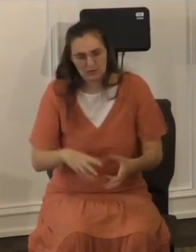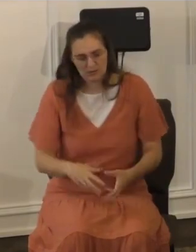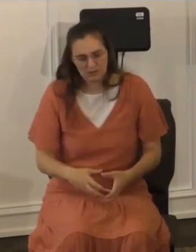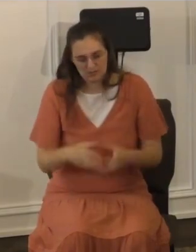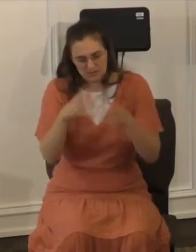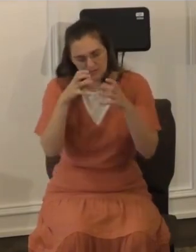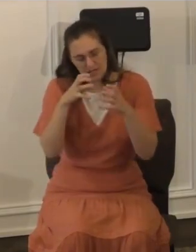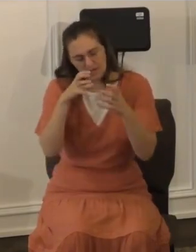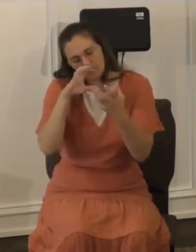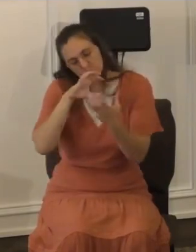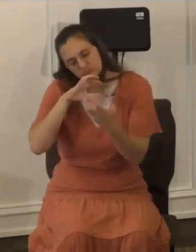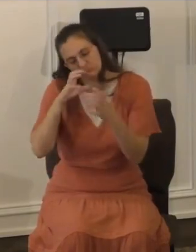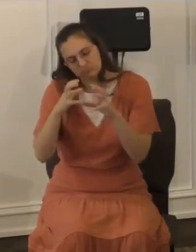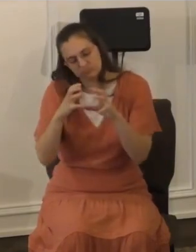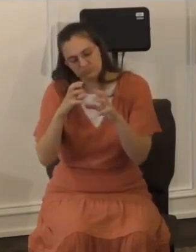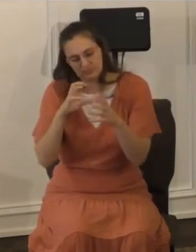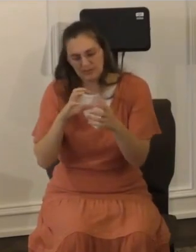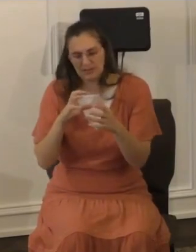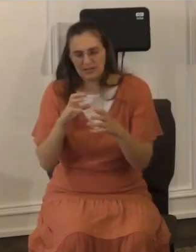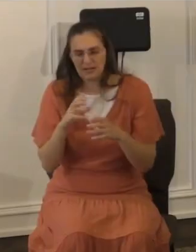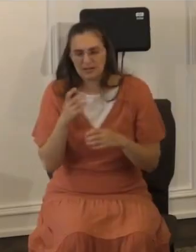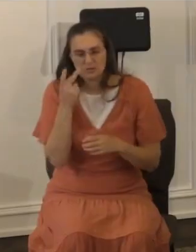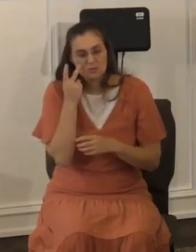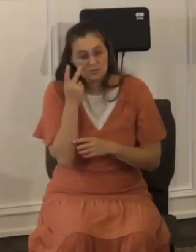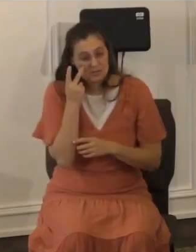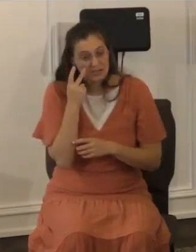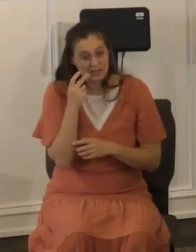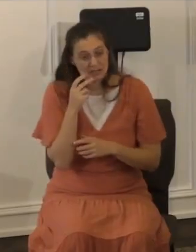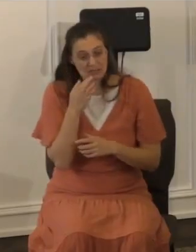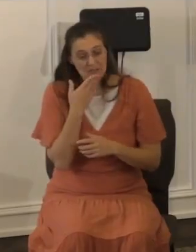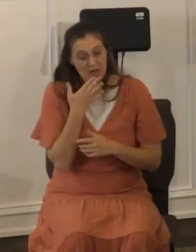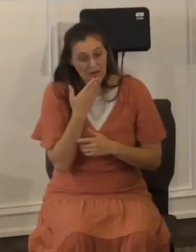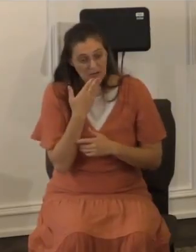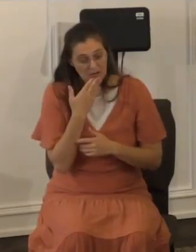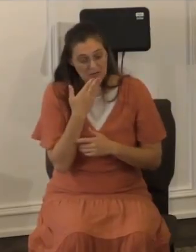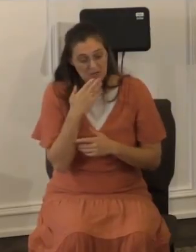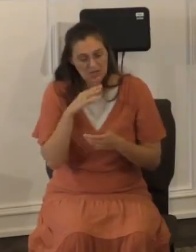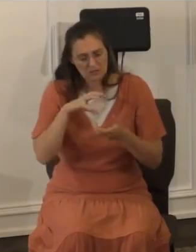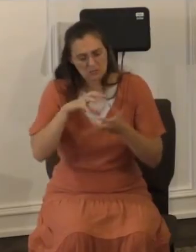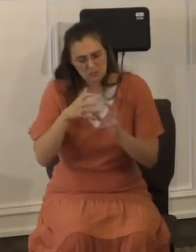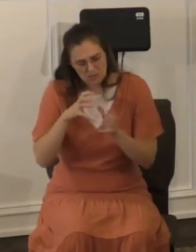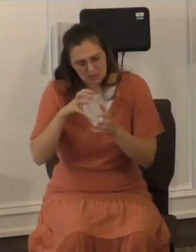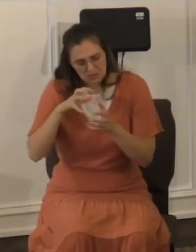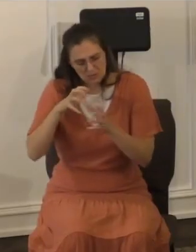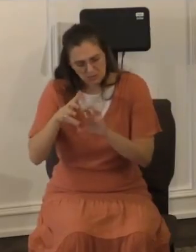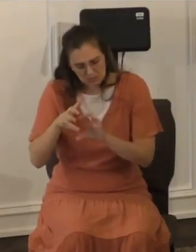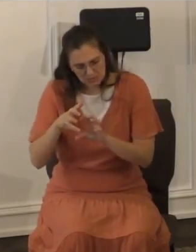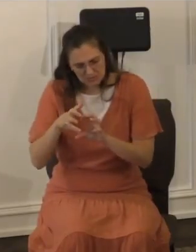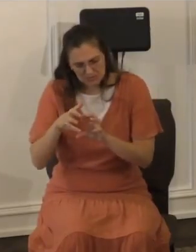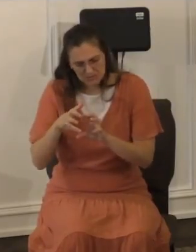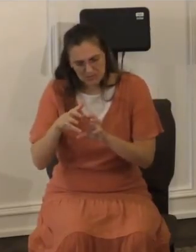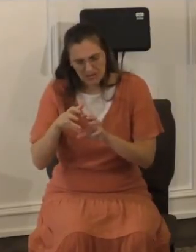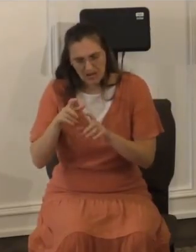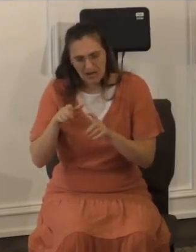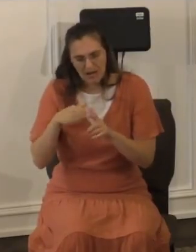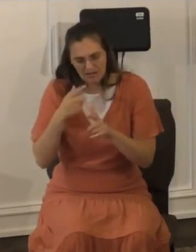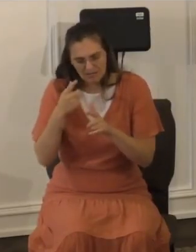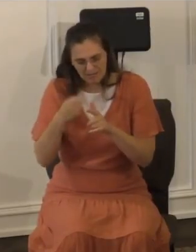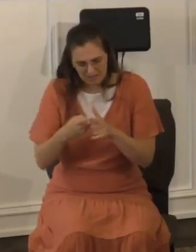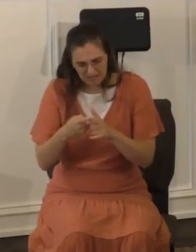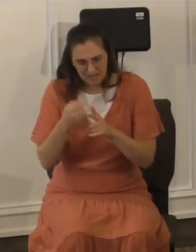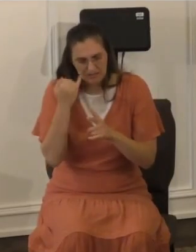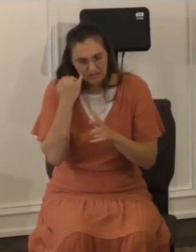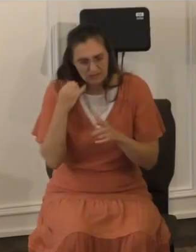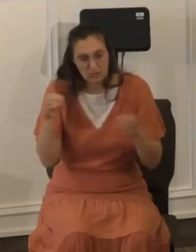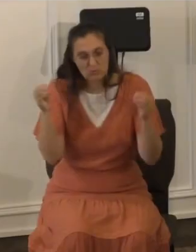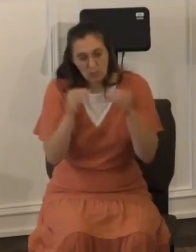all yellow, all green, all red, all blue, all those. And then you take it and you do a couple twists. And then if you do more than a